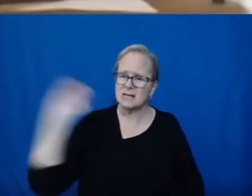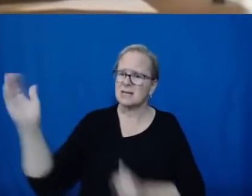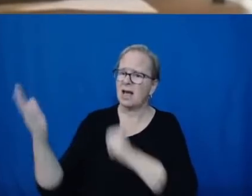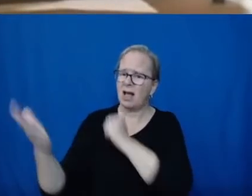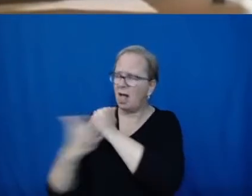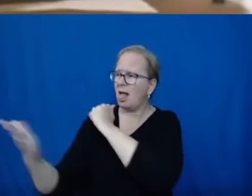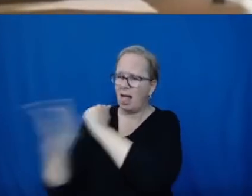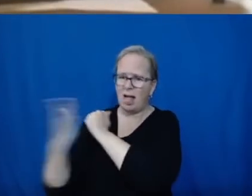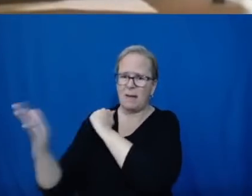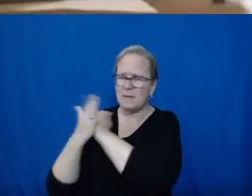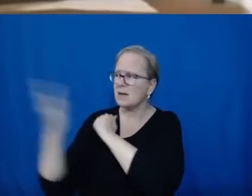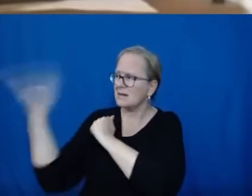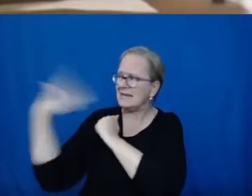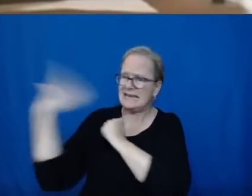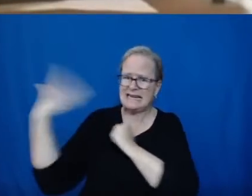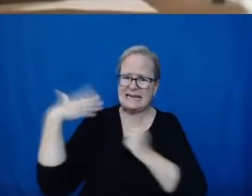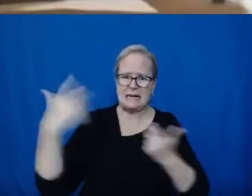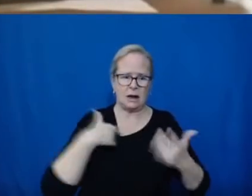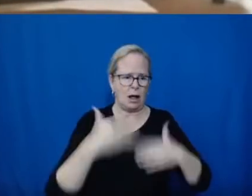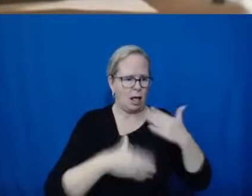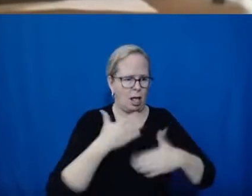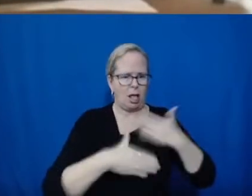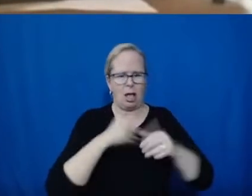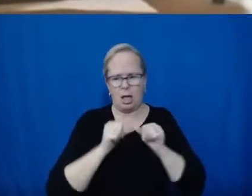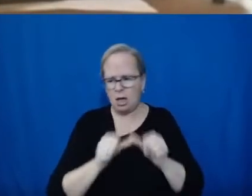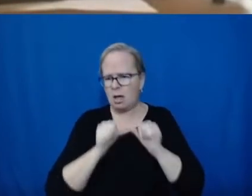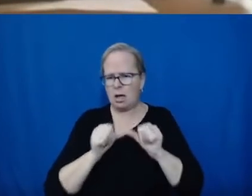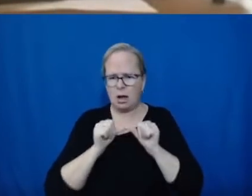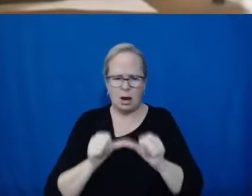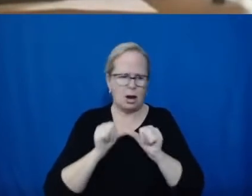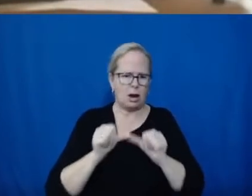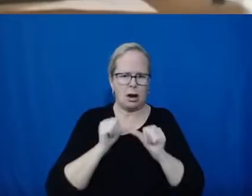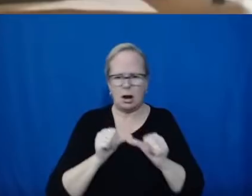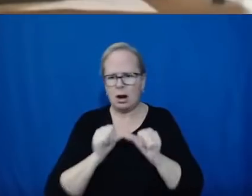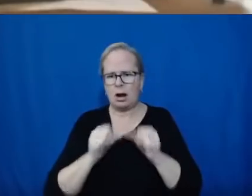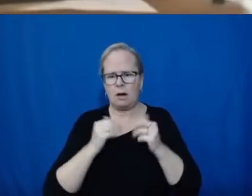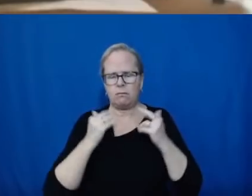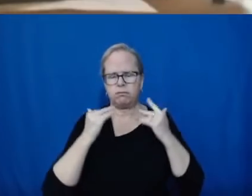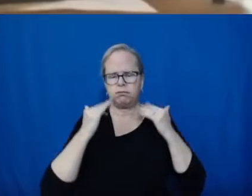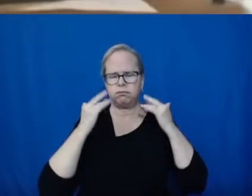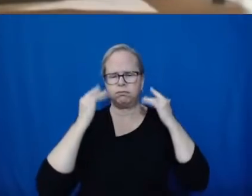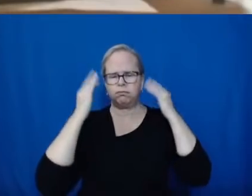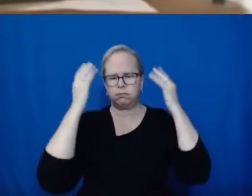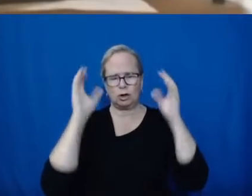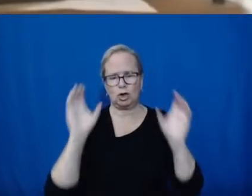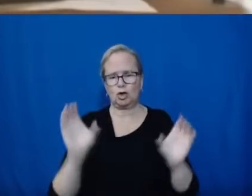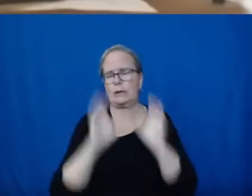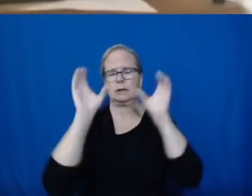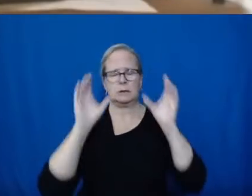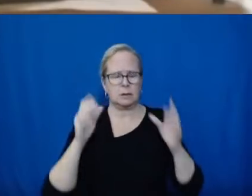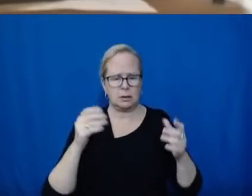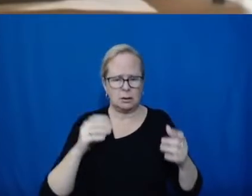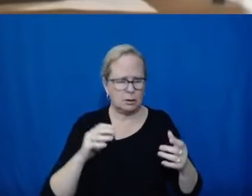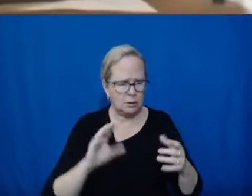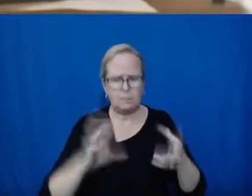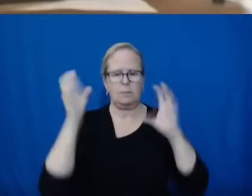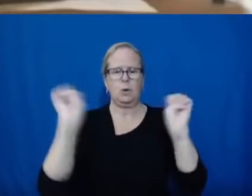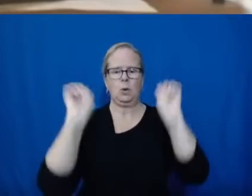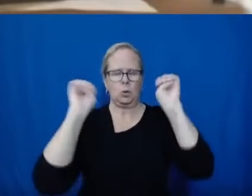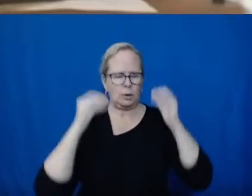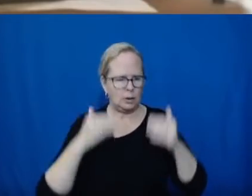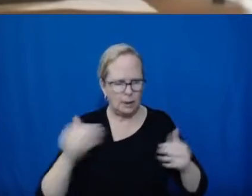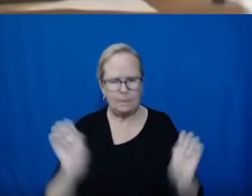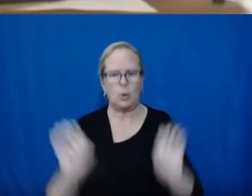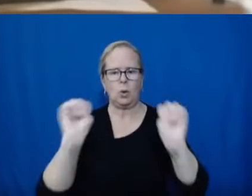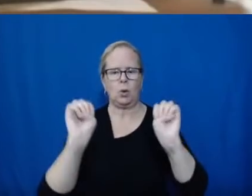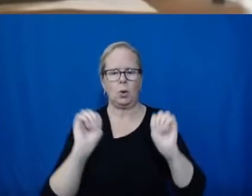can work because there are so many vacant shifts throughout the week, which makes dealing with crisis after crisis that much more difficult. Staff are tempted not to